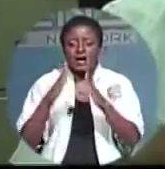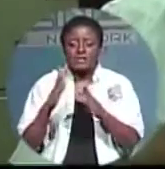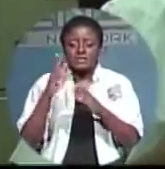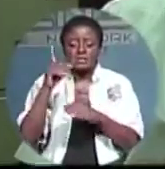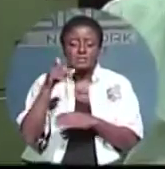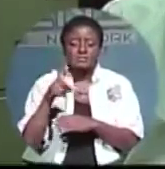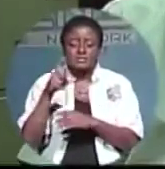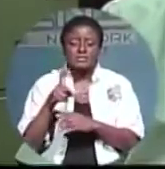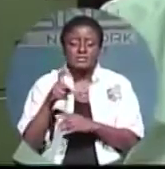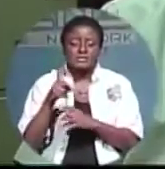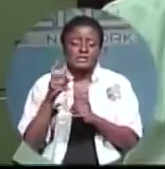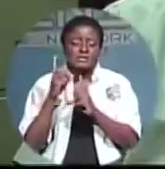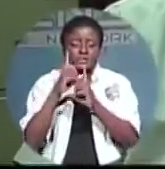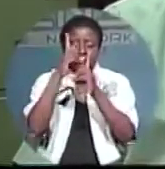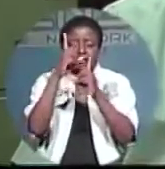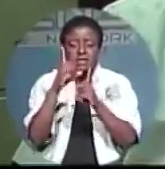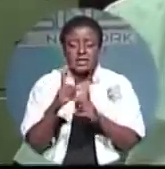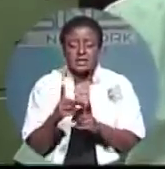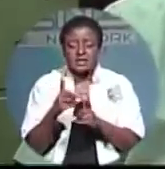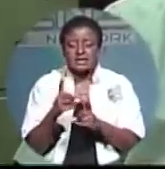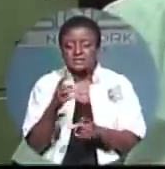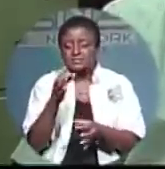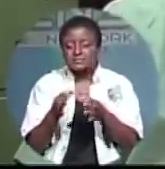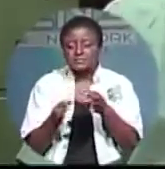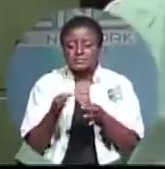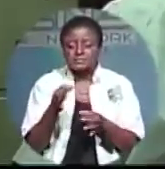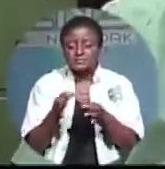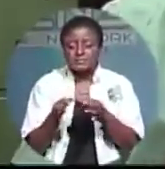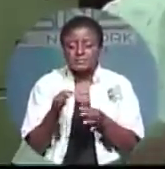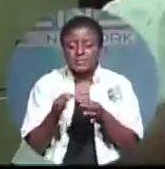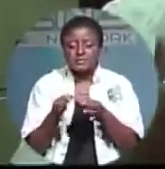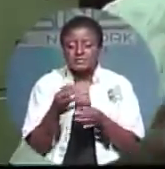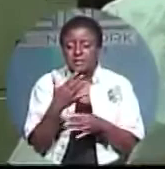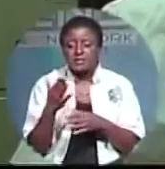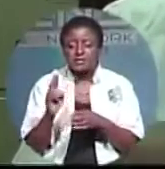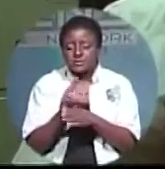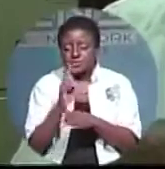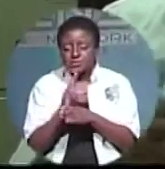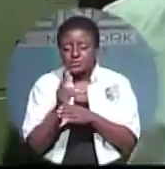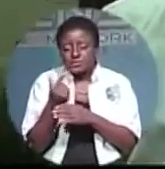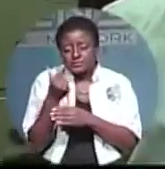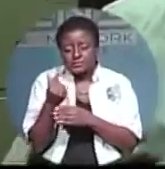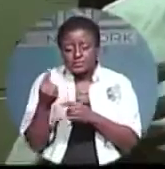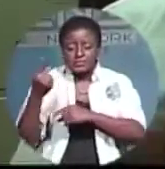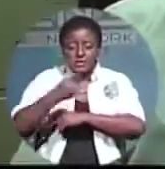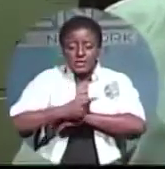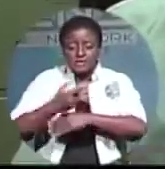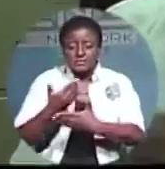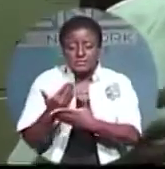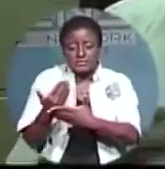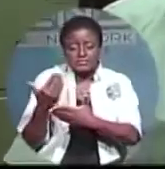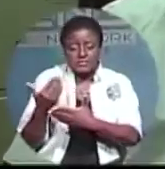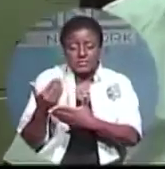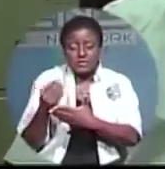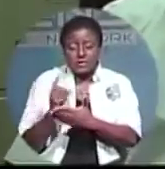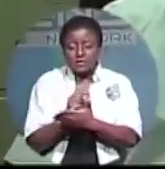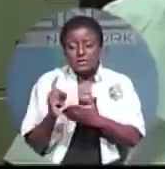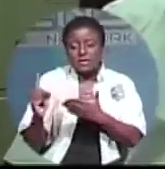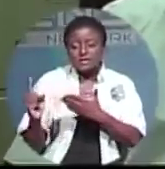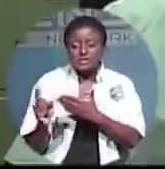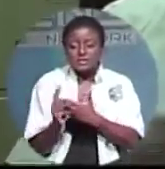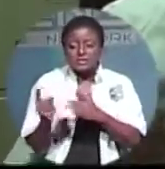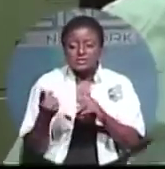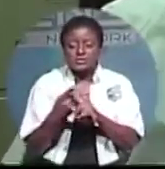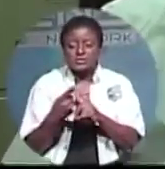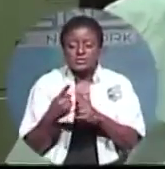determination whether or not it's going to use a couple of days prior to next week Wednesday to debate